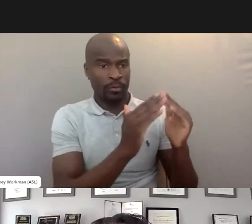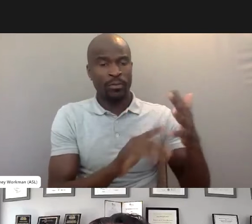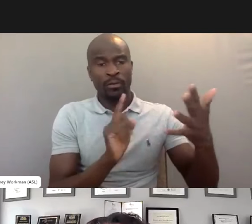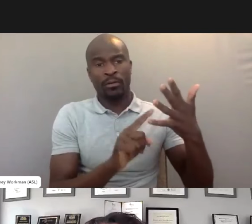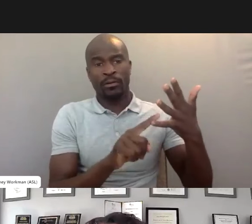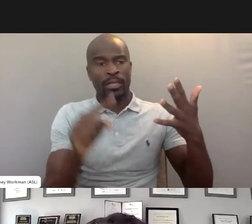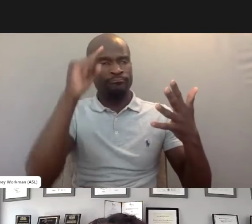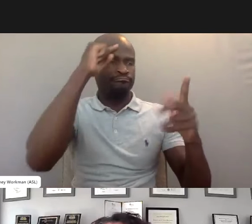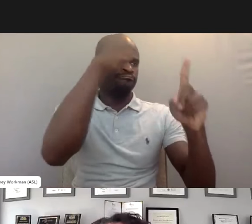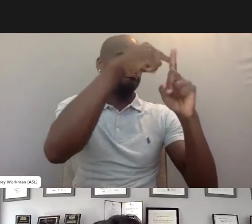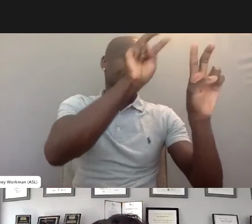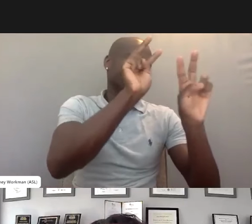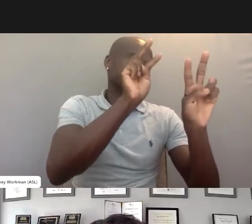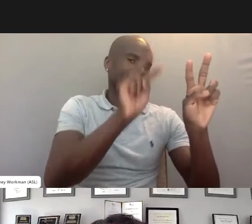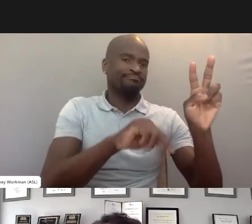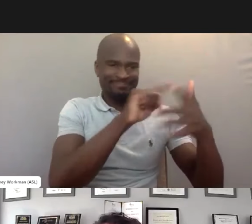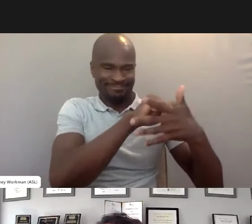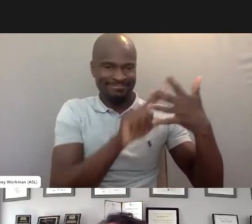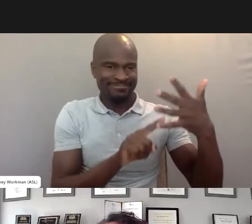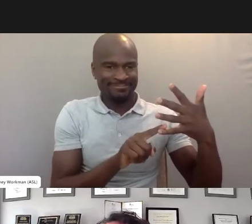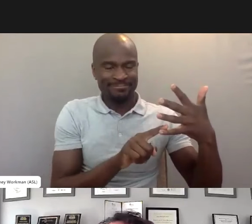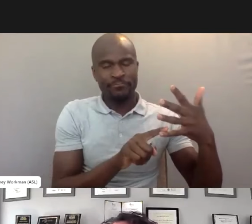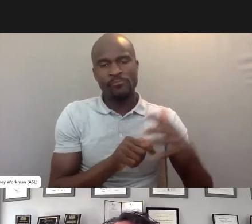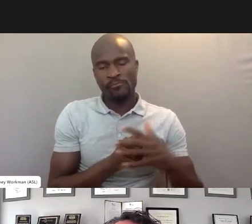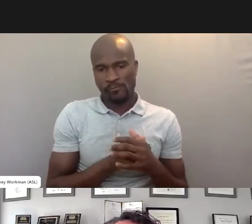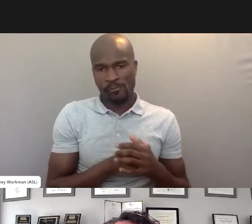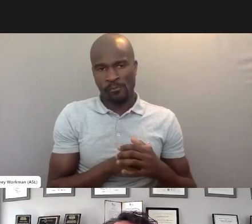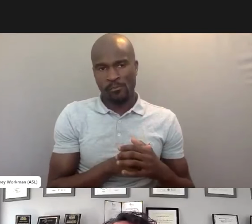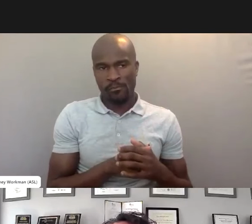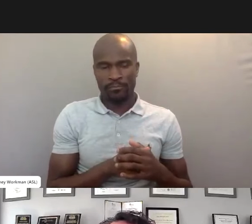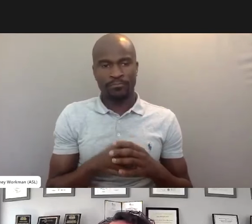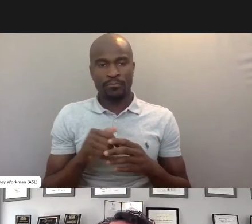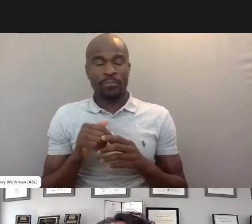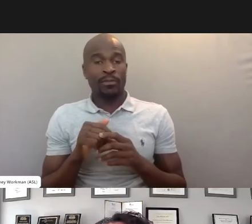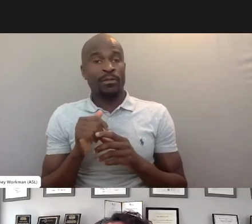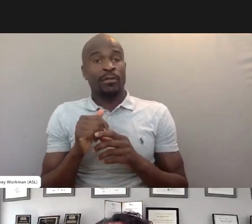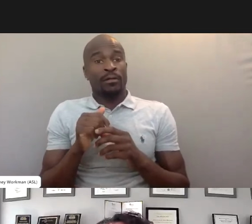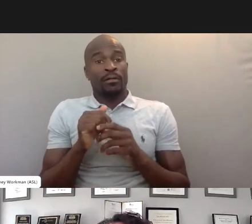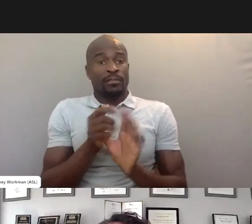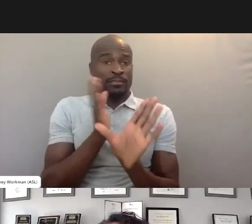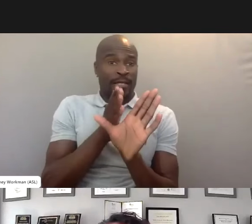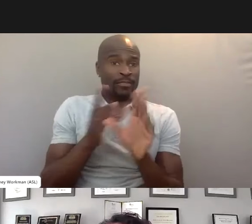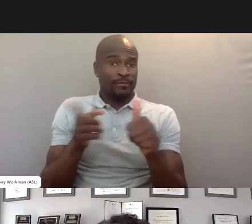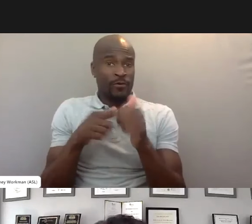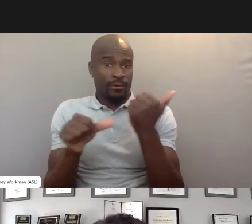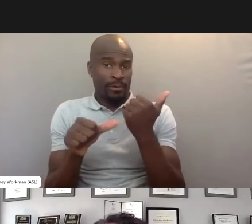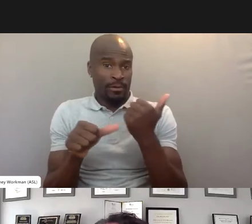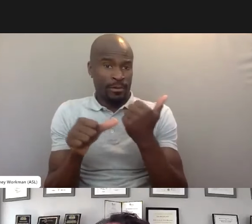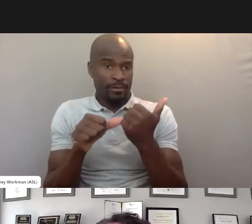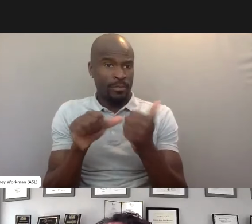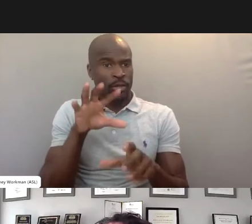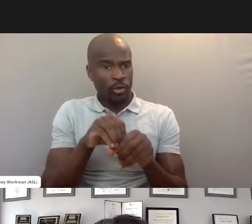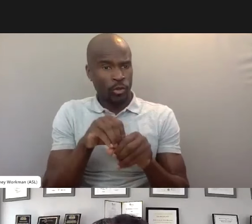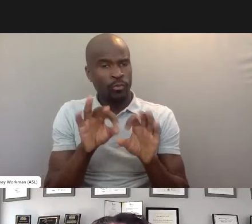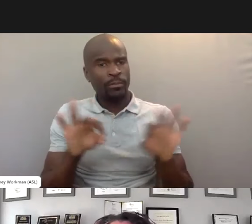those concepts potentially could be really helpful. And psychological first aid includes that in kind of their concepts of